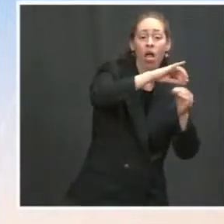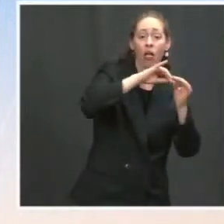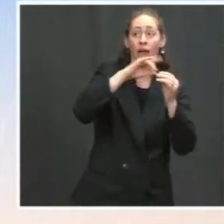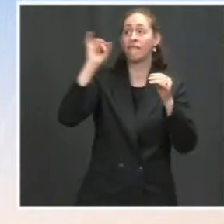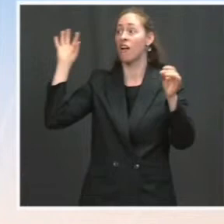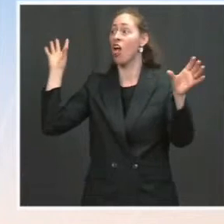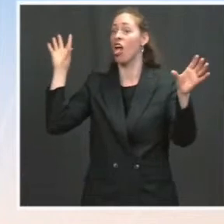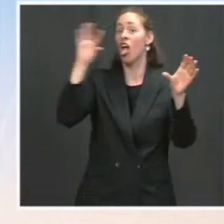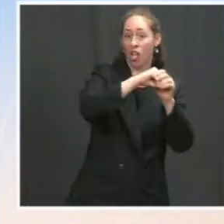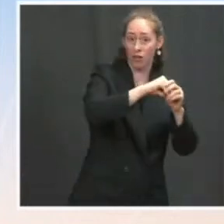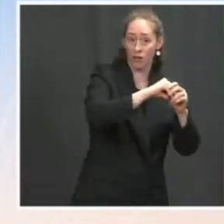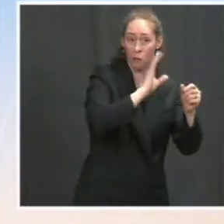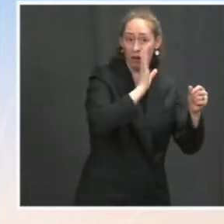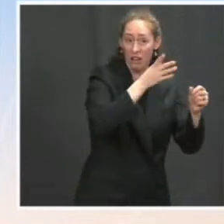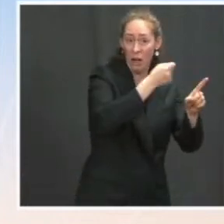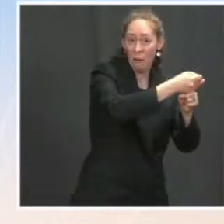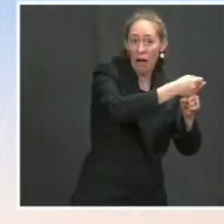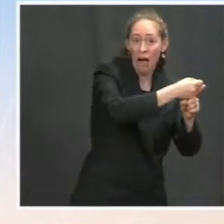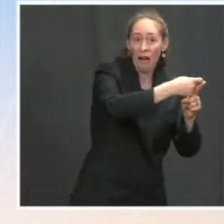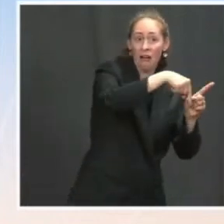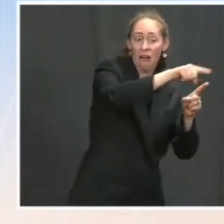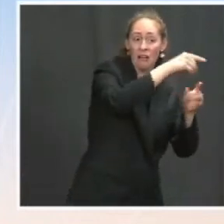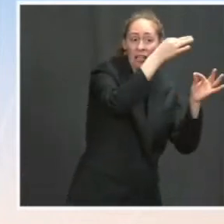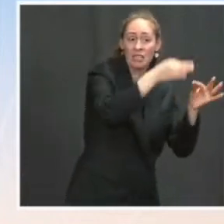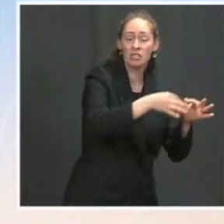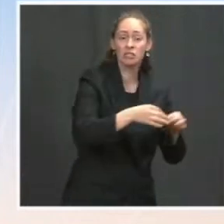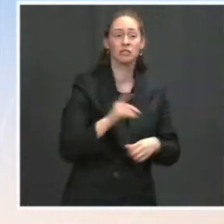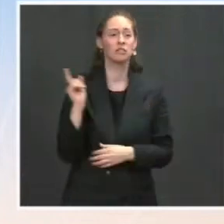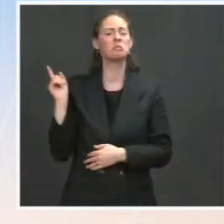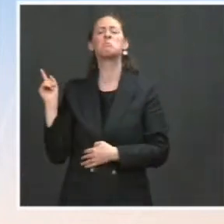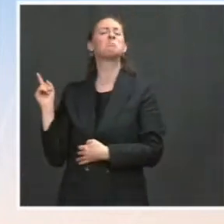The president knows that there is some